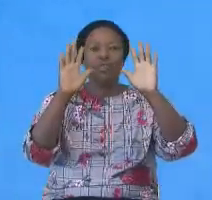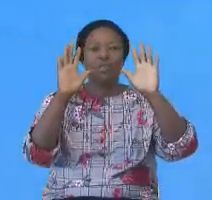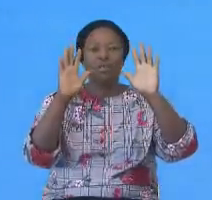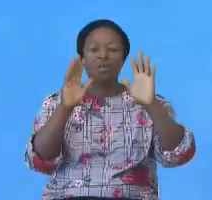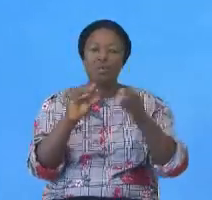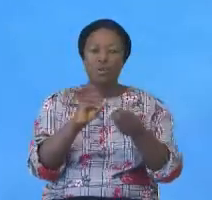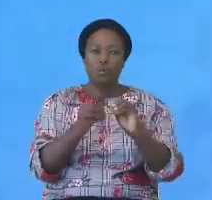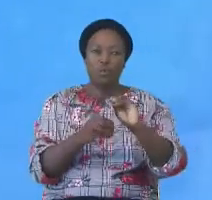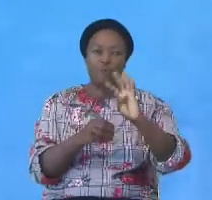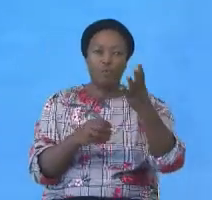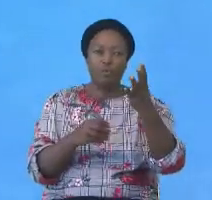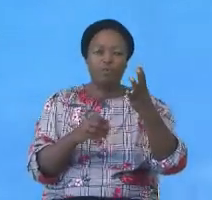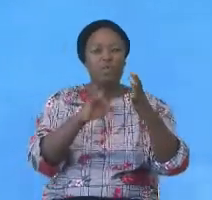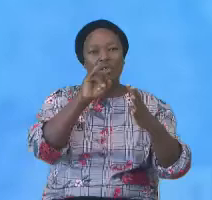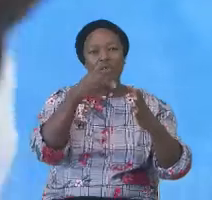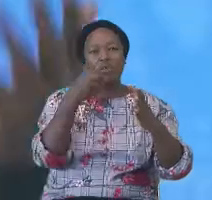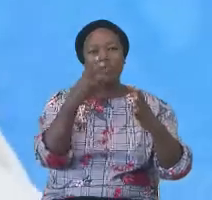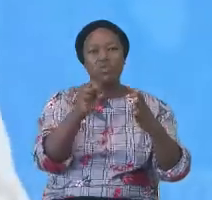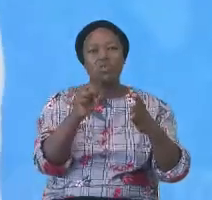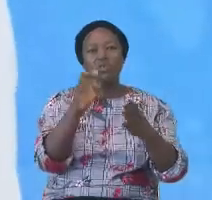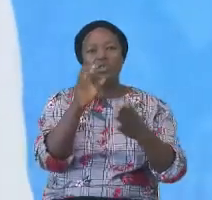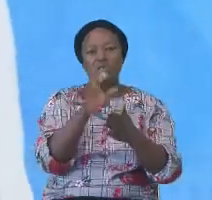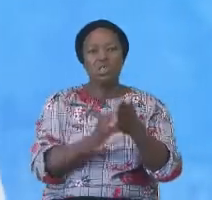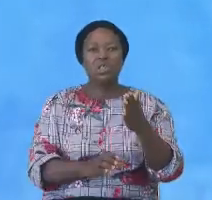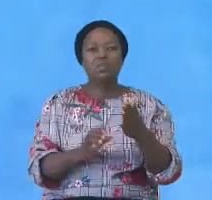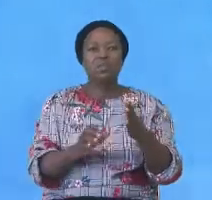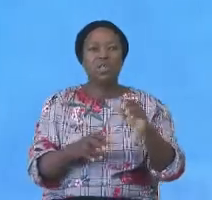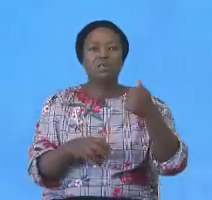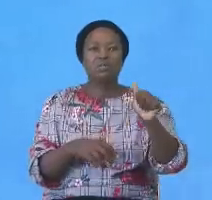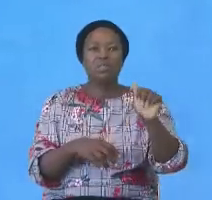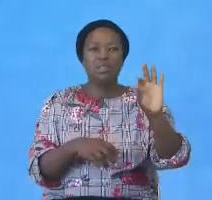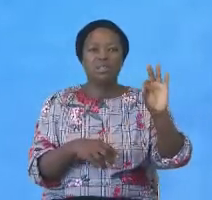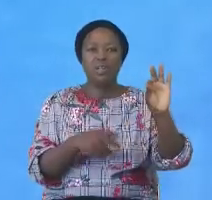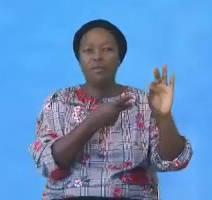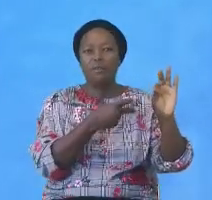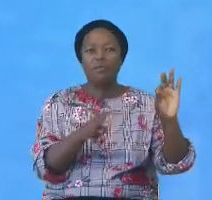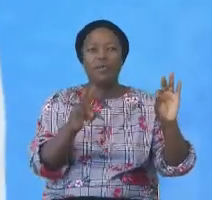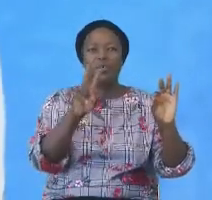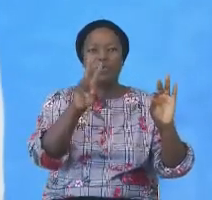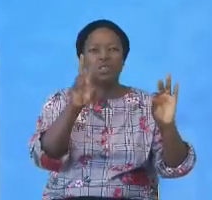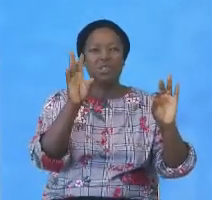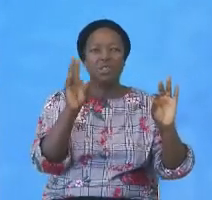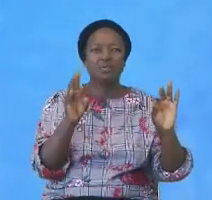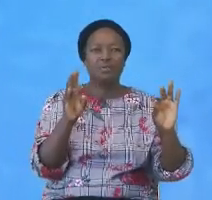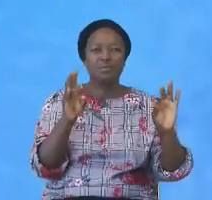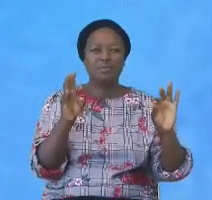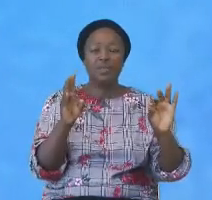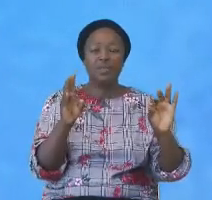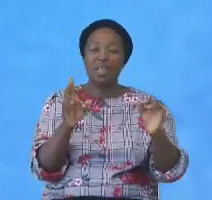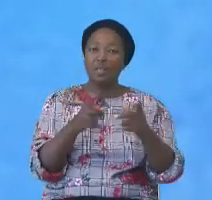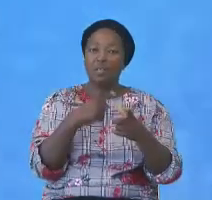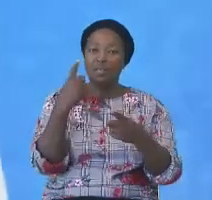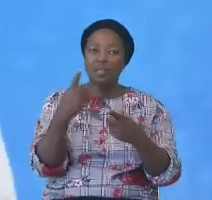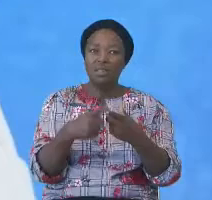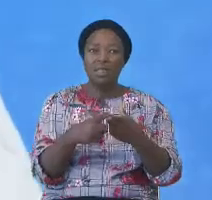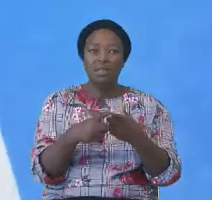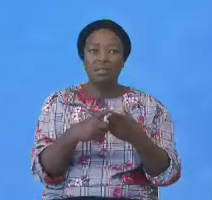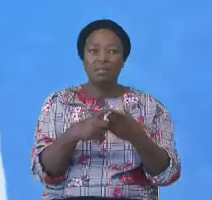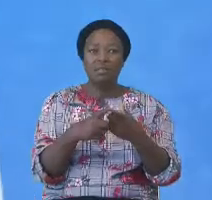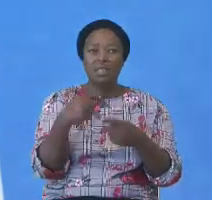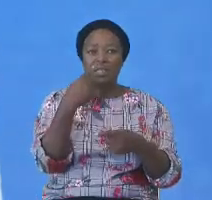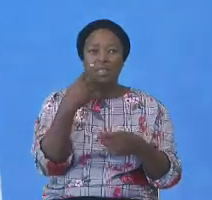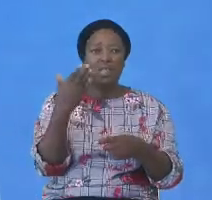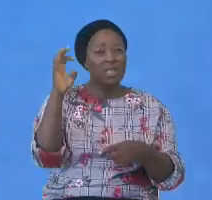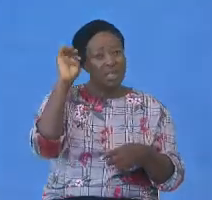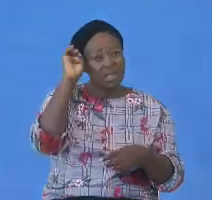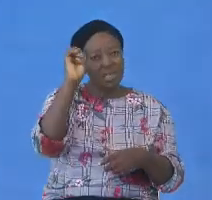those he gave up the ghost number four john chapter 19 a meeting from